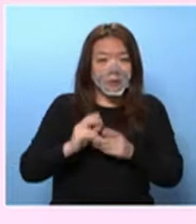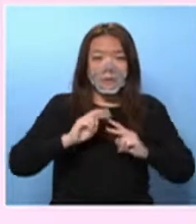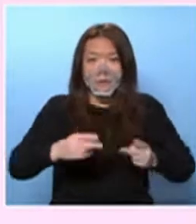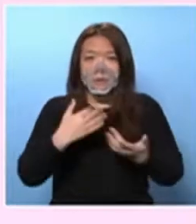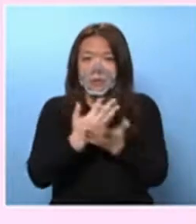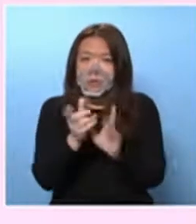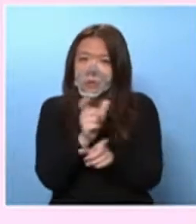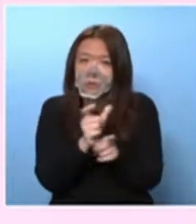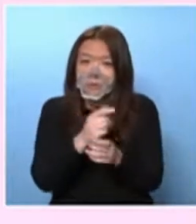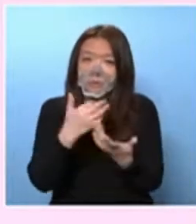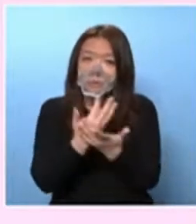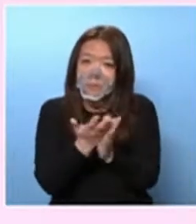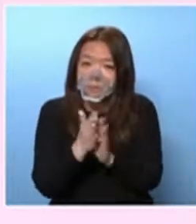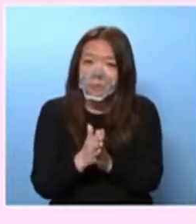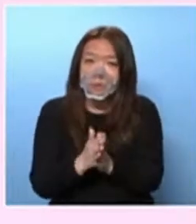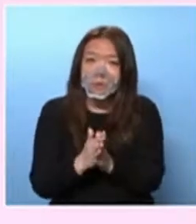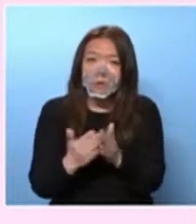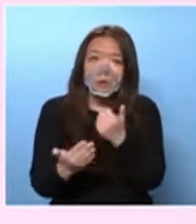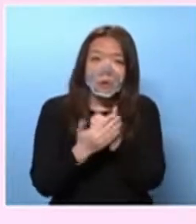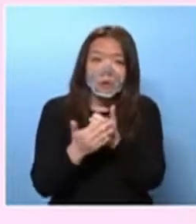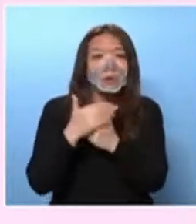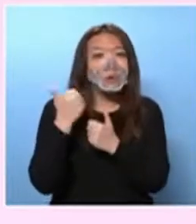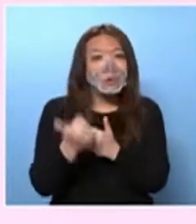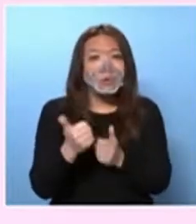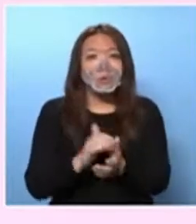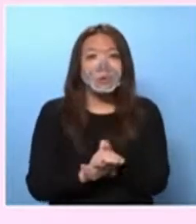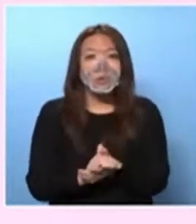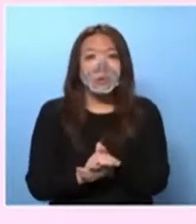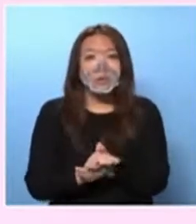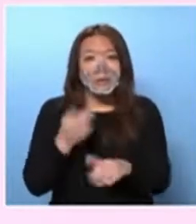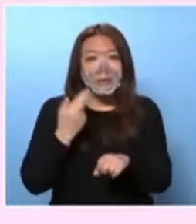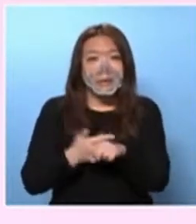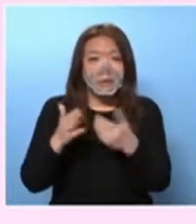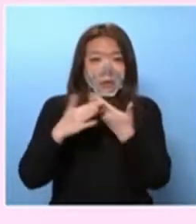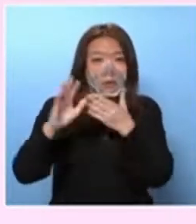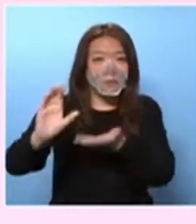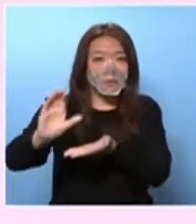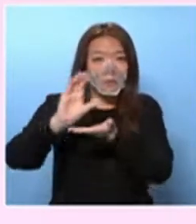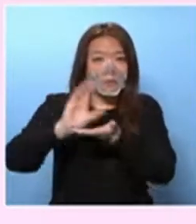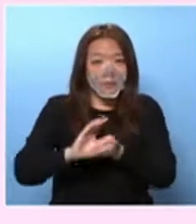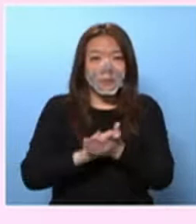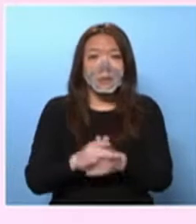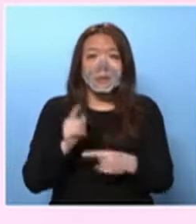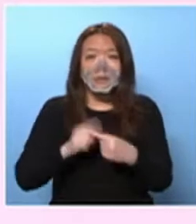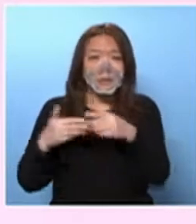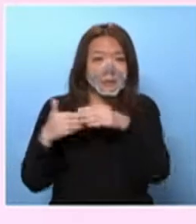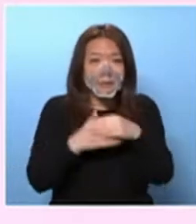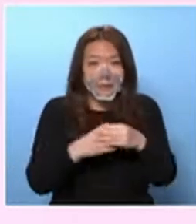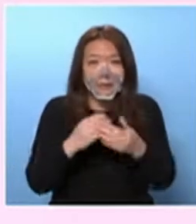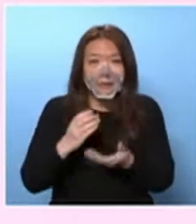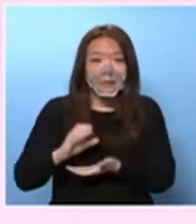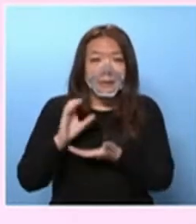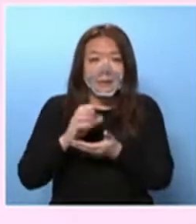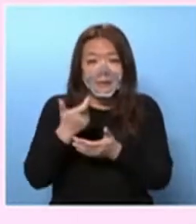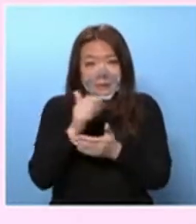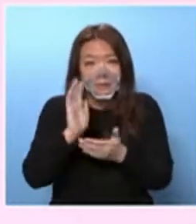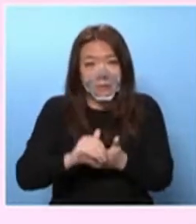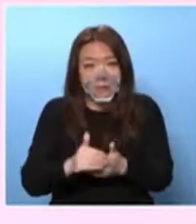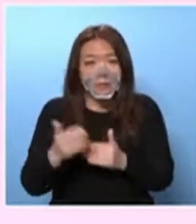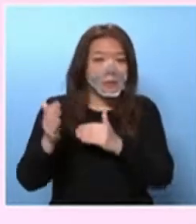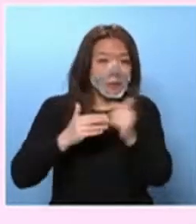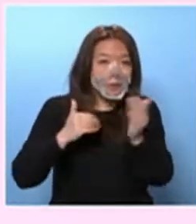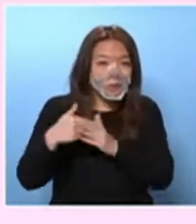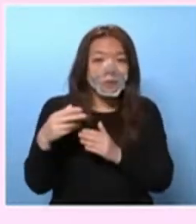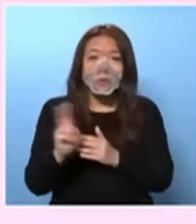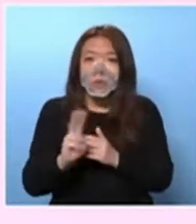2, the preparatory work has commenced and the project is expected to provide about 70 hectares of agricultural land. Stepping up investment promotion. Foreign